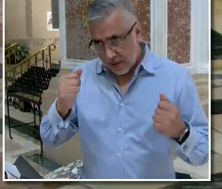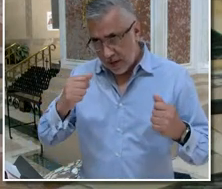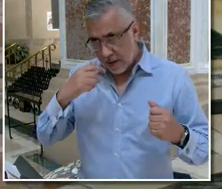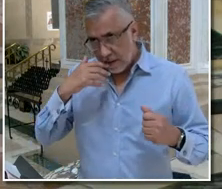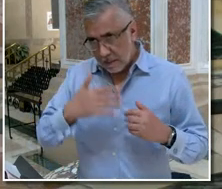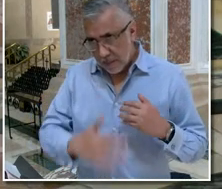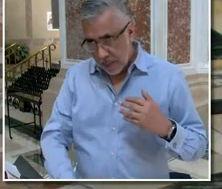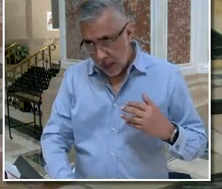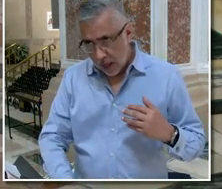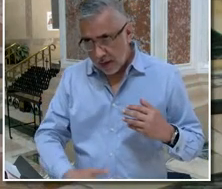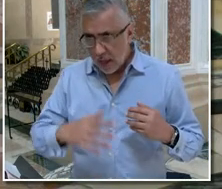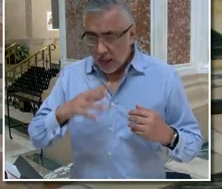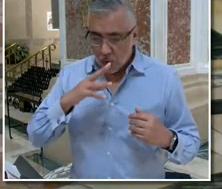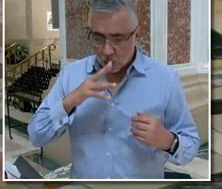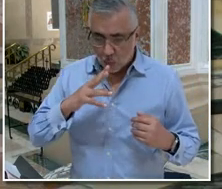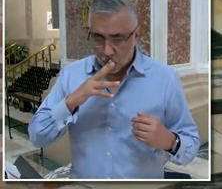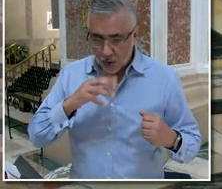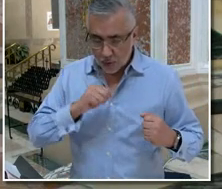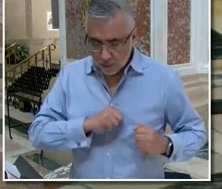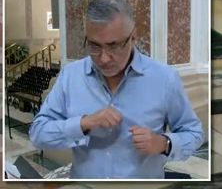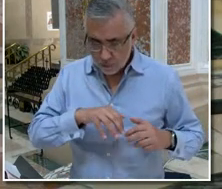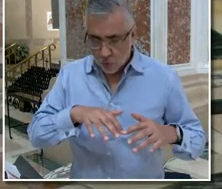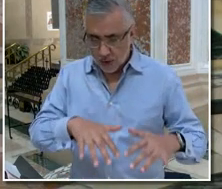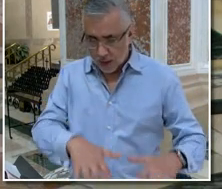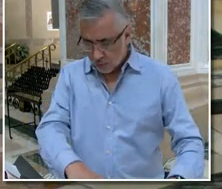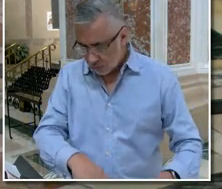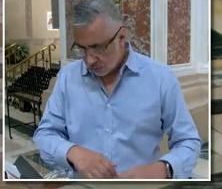blood and water flowed out.